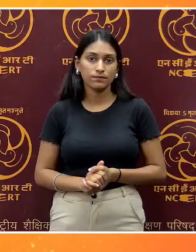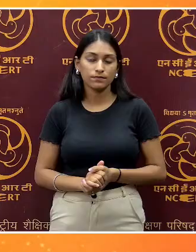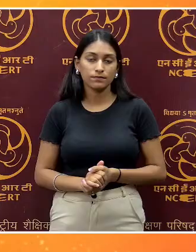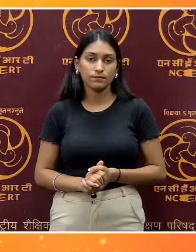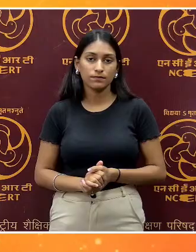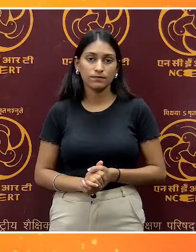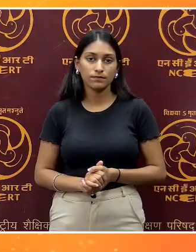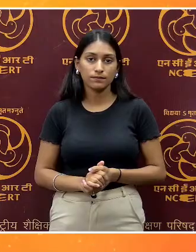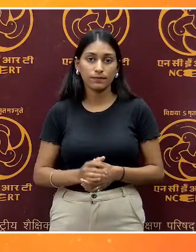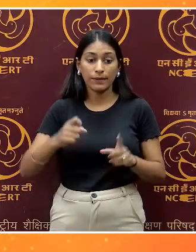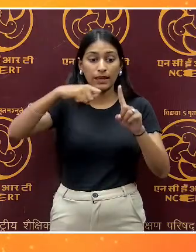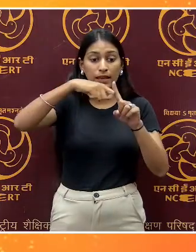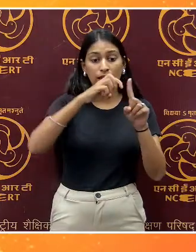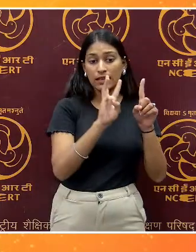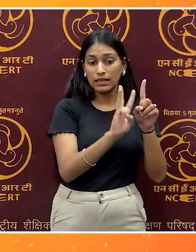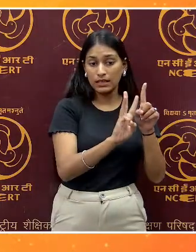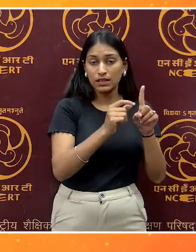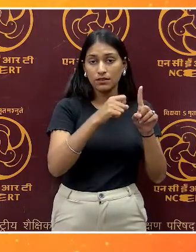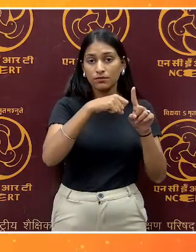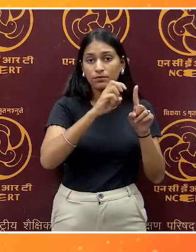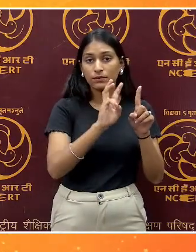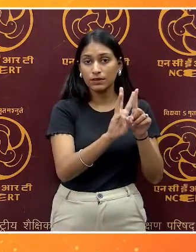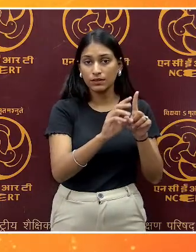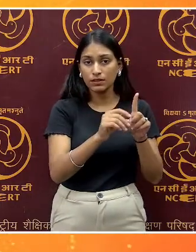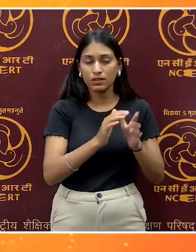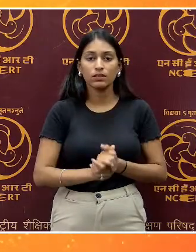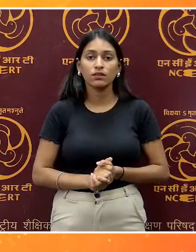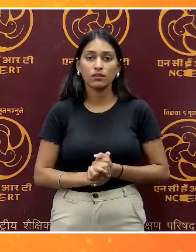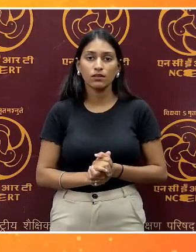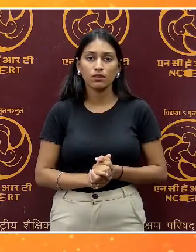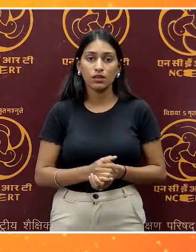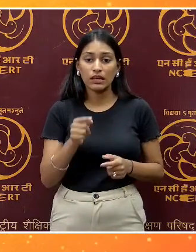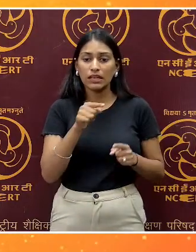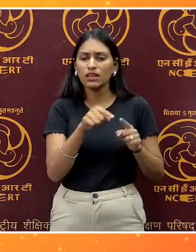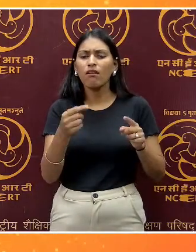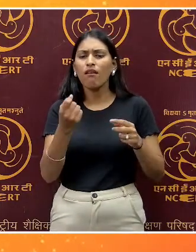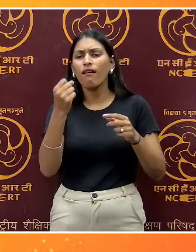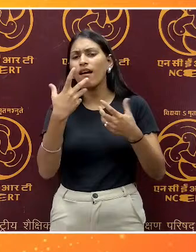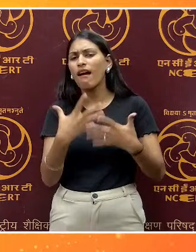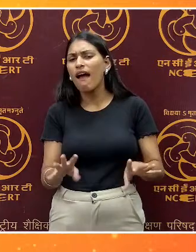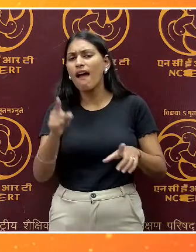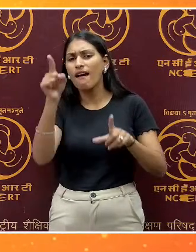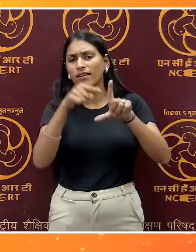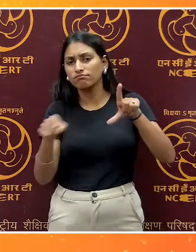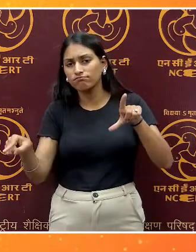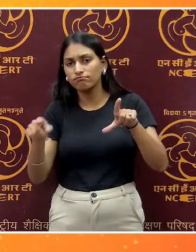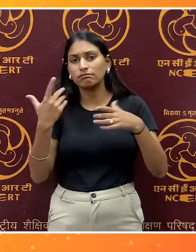Case 3, it is the most general case, vectors at any angle.